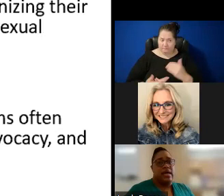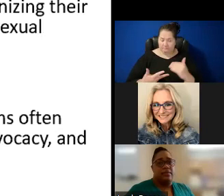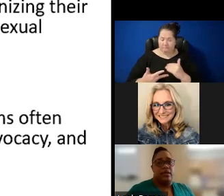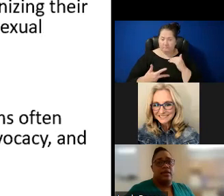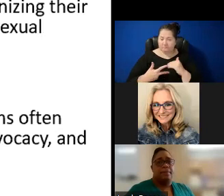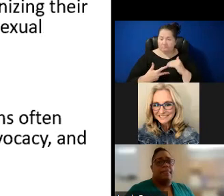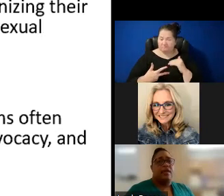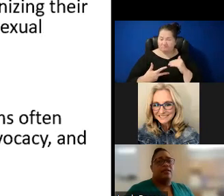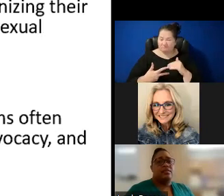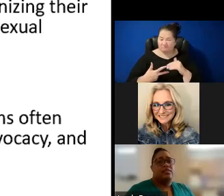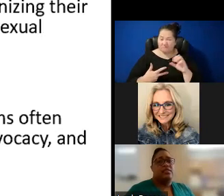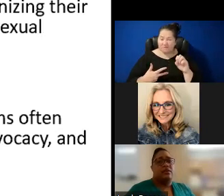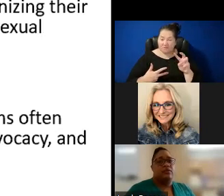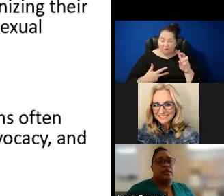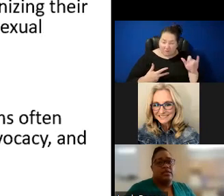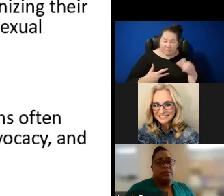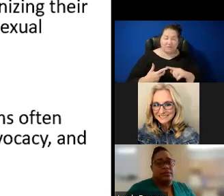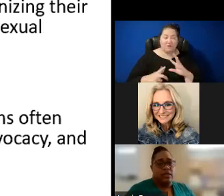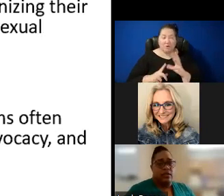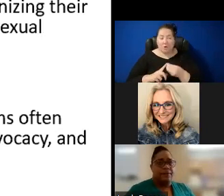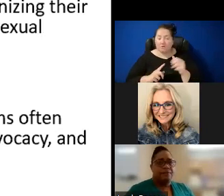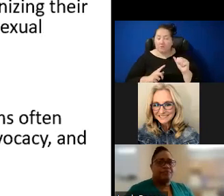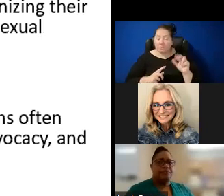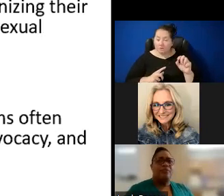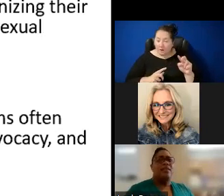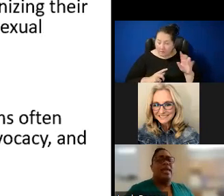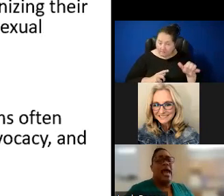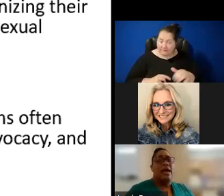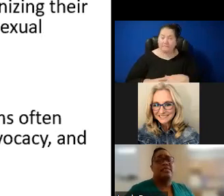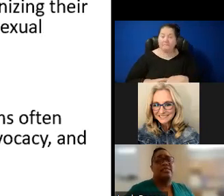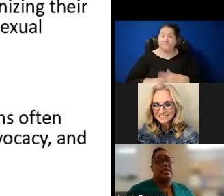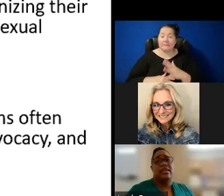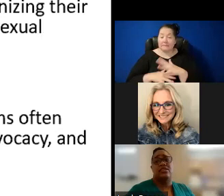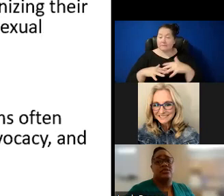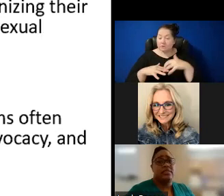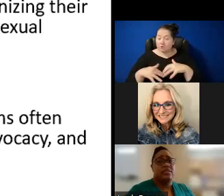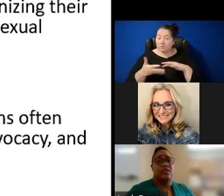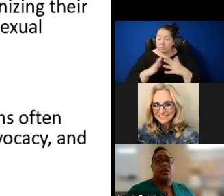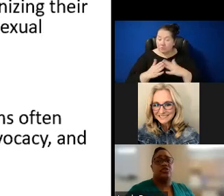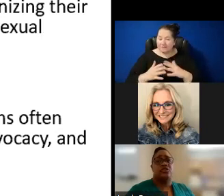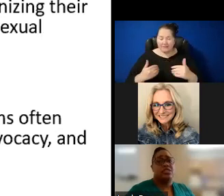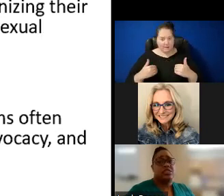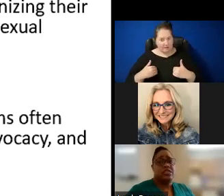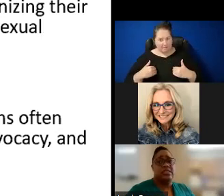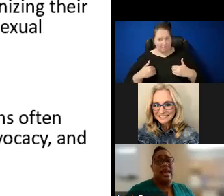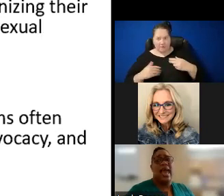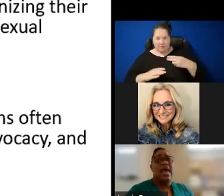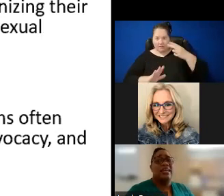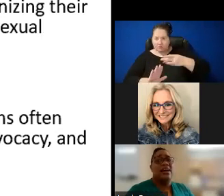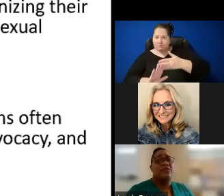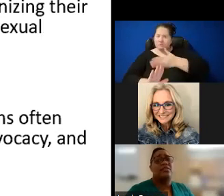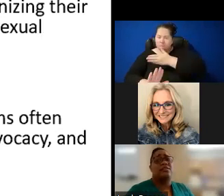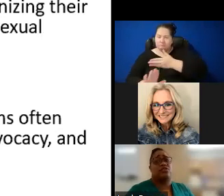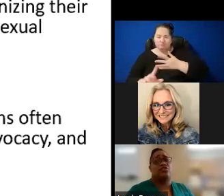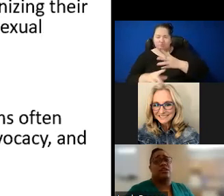cultural autonomy. In Indigenous communities in particular, they have distinct histories, traditions,